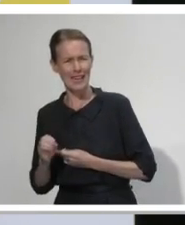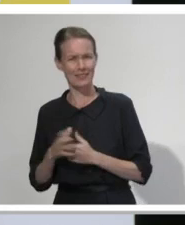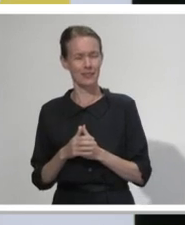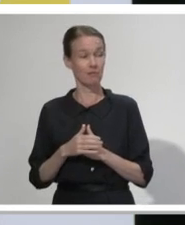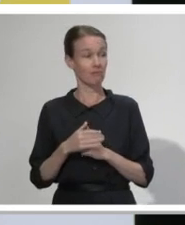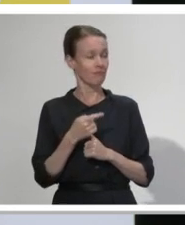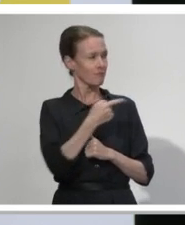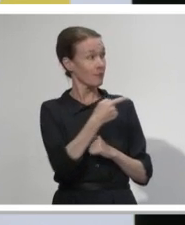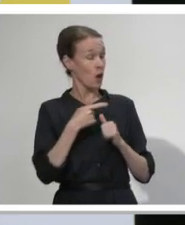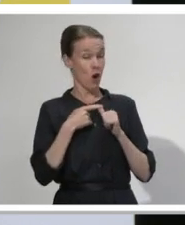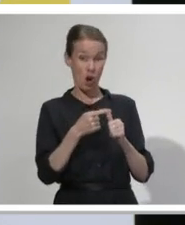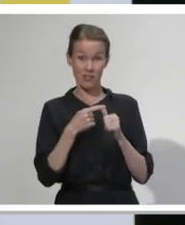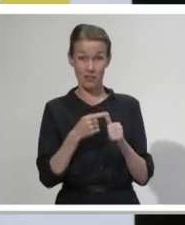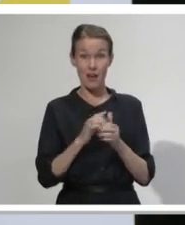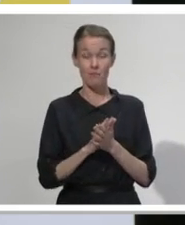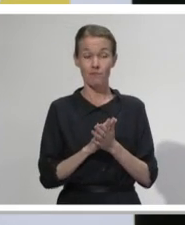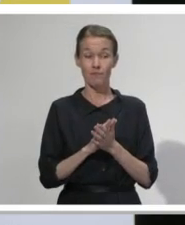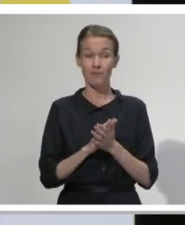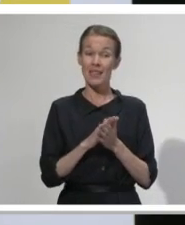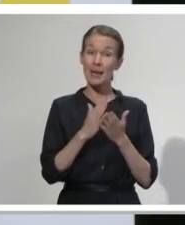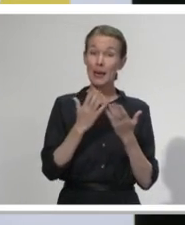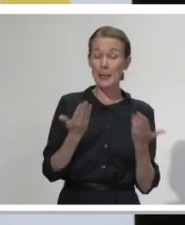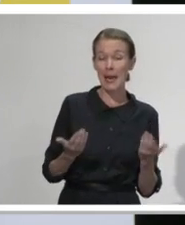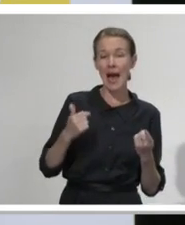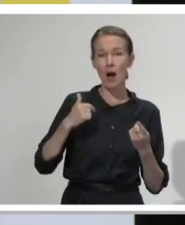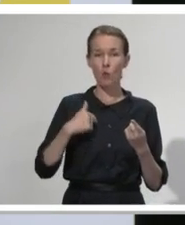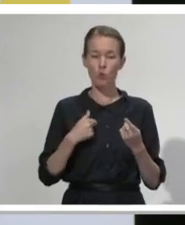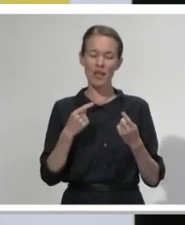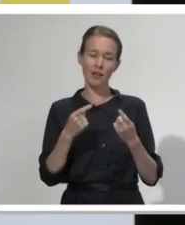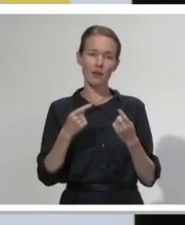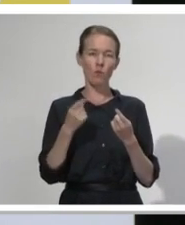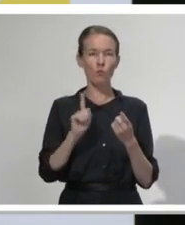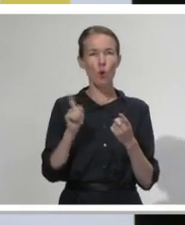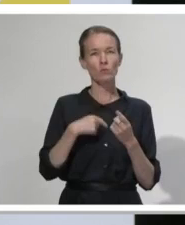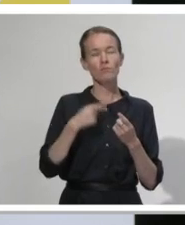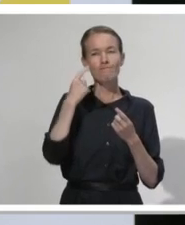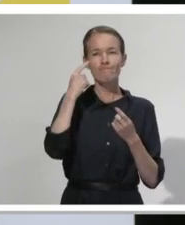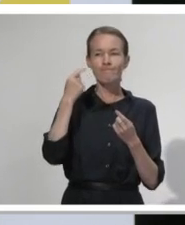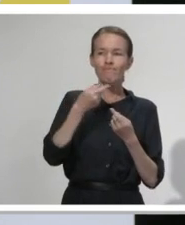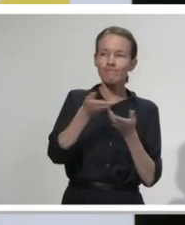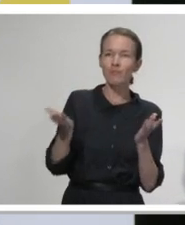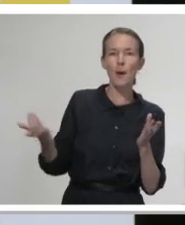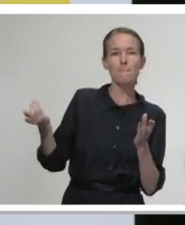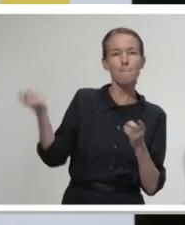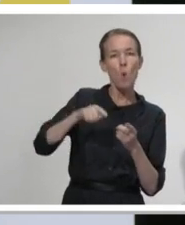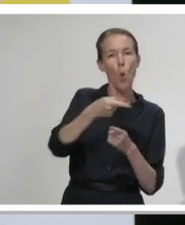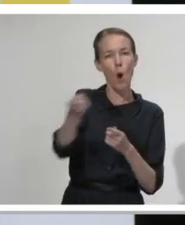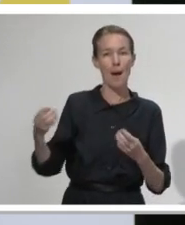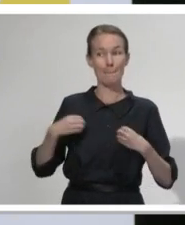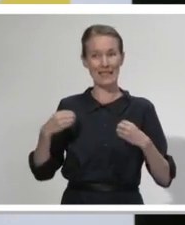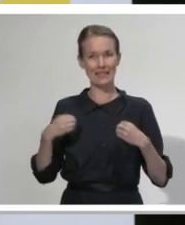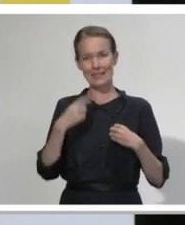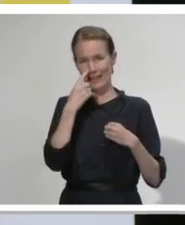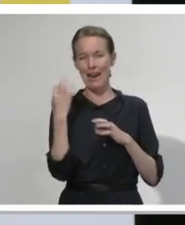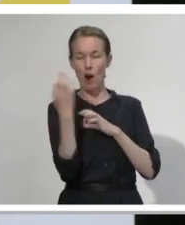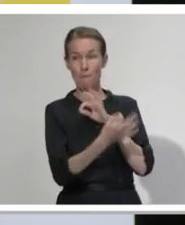also making some changes for access to particular types of businesses, so we're bringing farm lending into that scheme, which wasn't at the beginning,